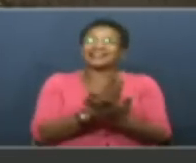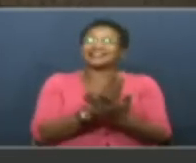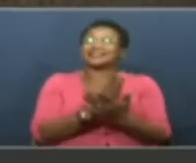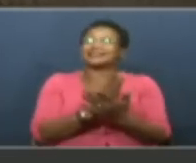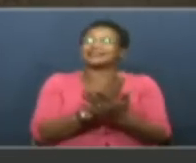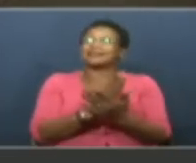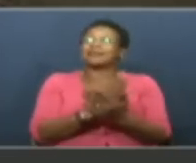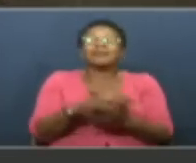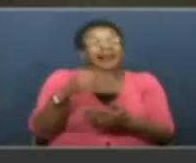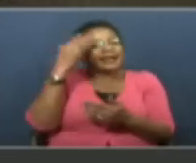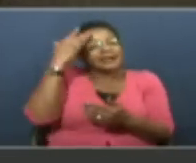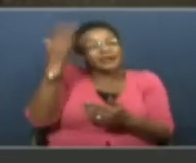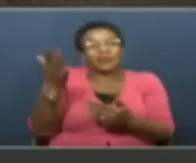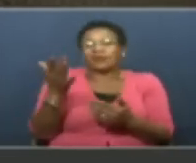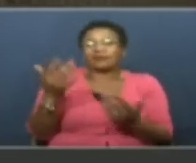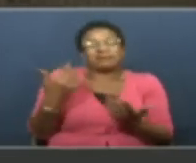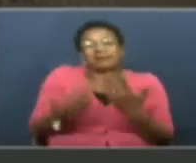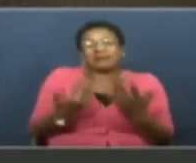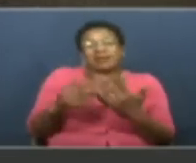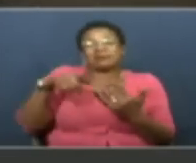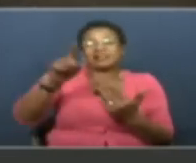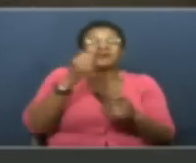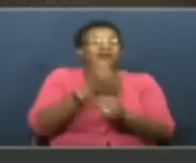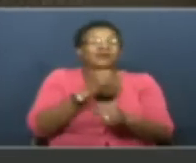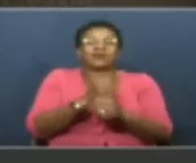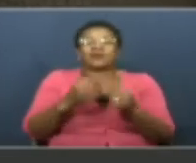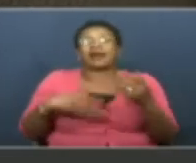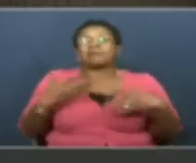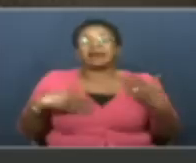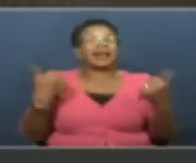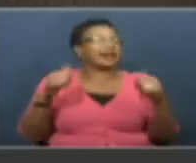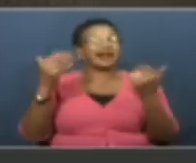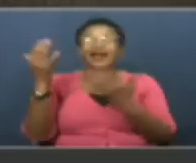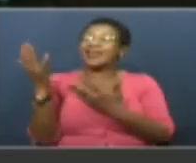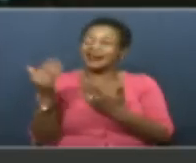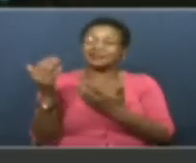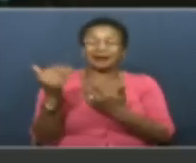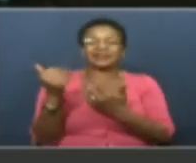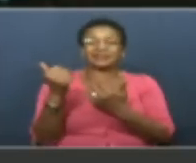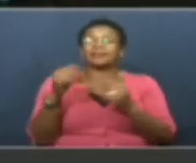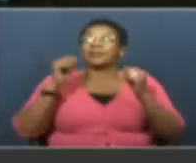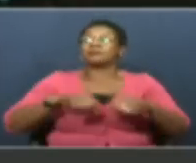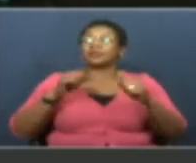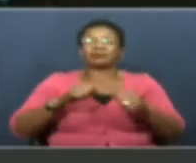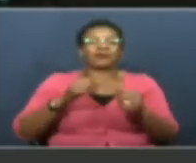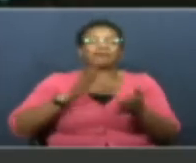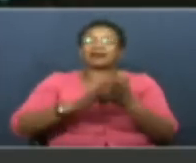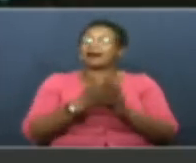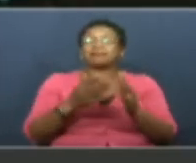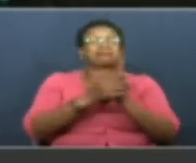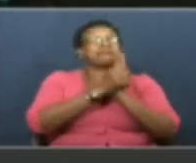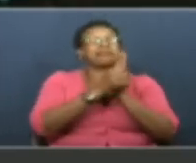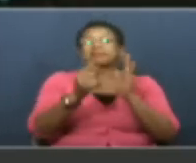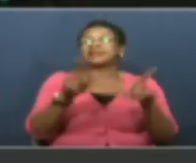sijui unajua hiyo ni kwa raha zao, cause sikuwa nime expect in fact eti itakuja kuwa viral.